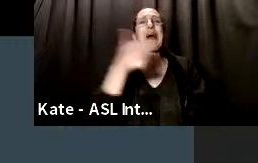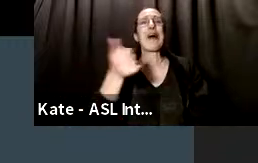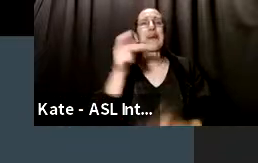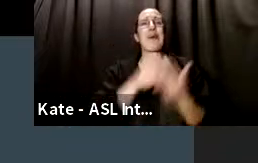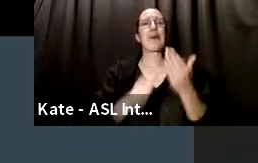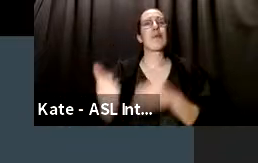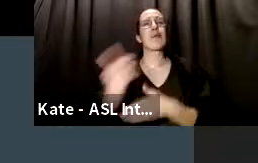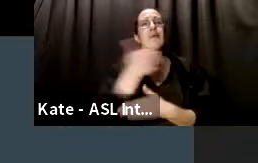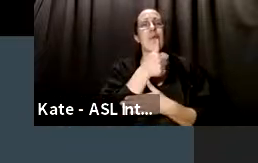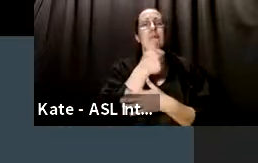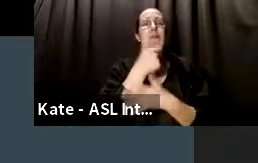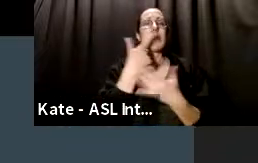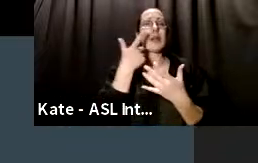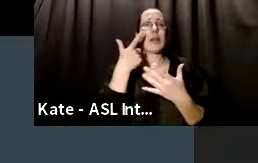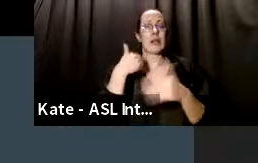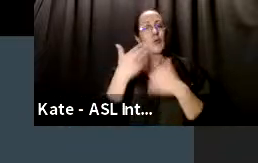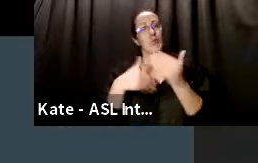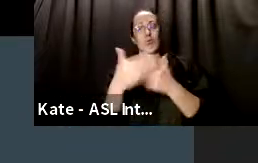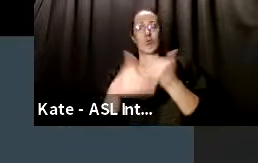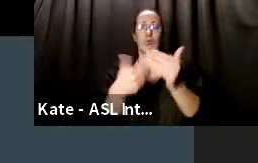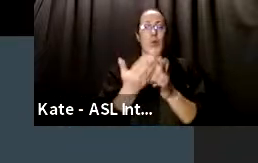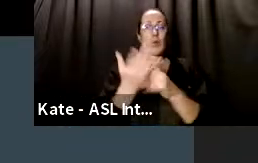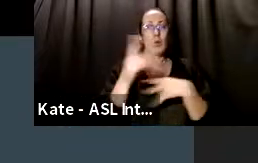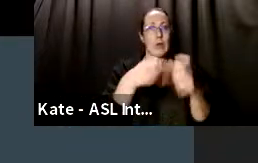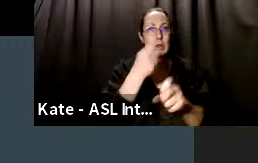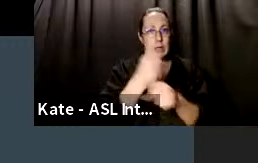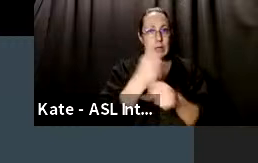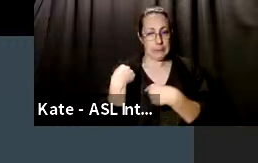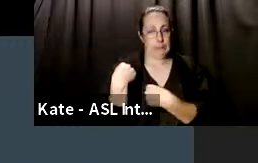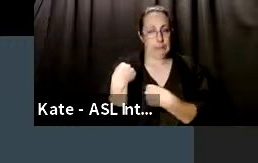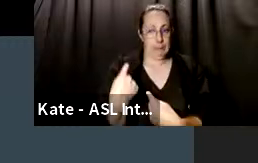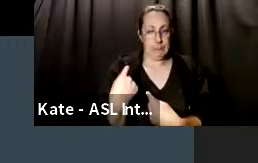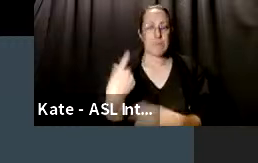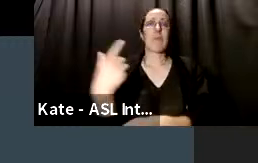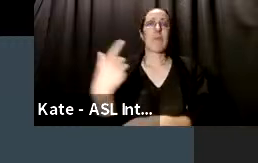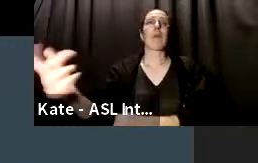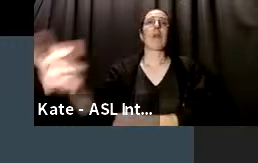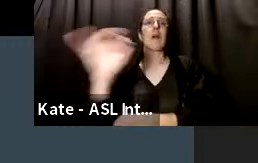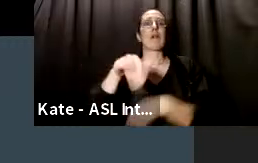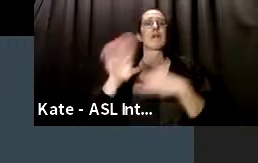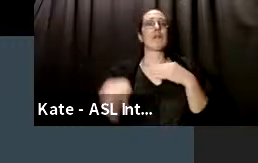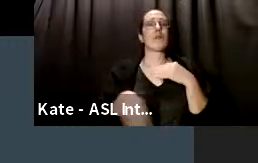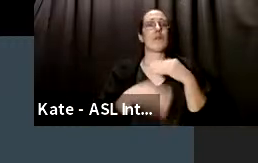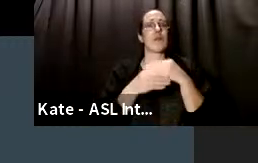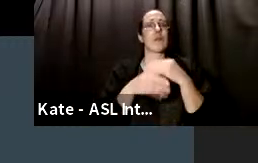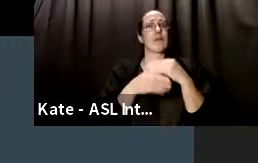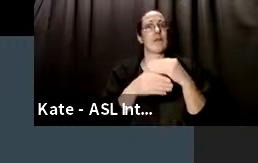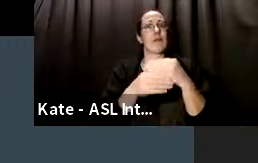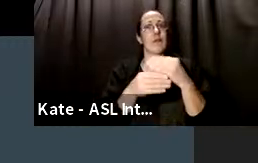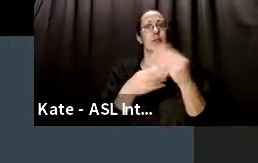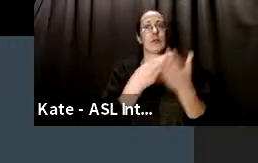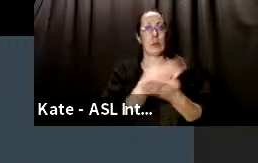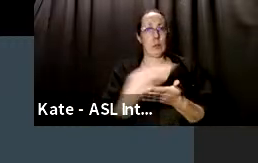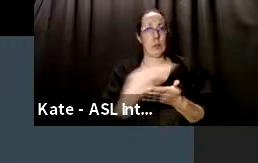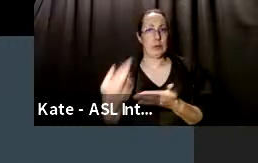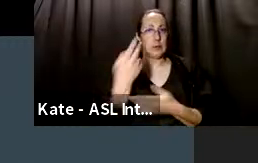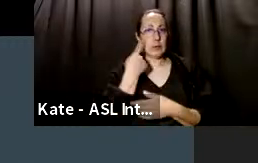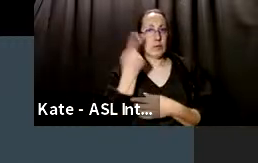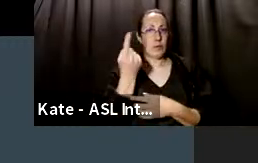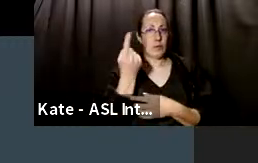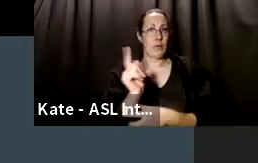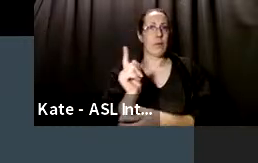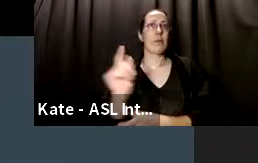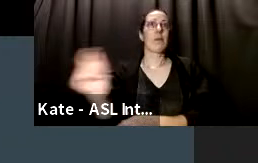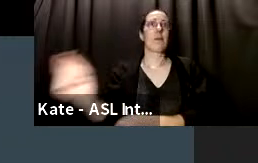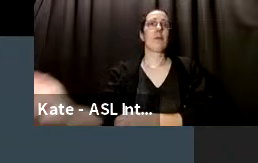came up as we chugged along this year so far has been in providing additional resources to the table for the youth. So